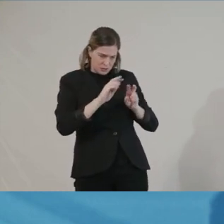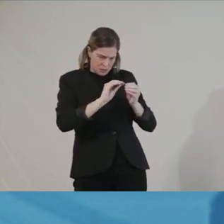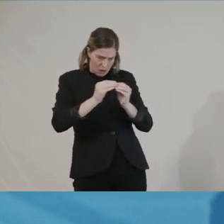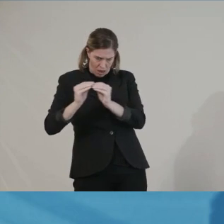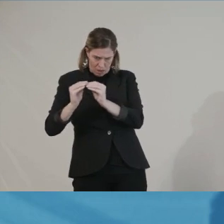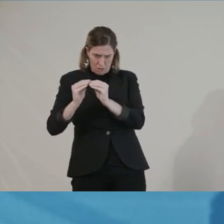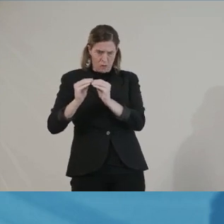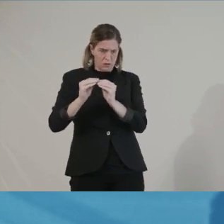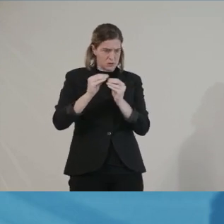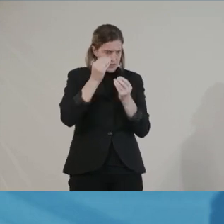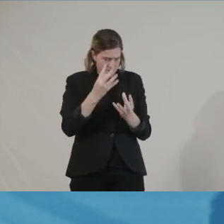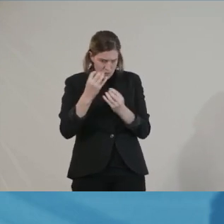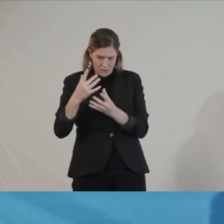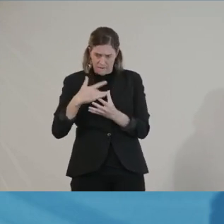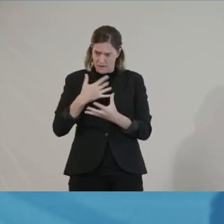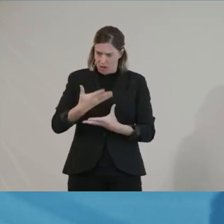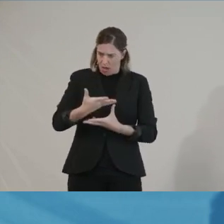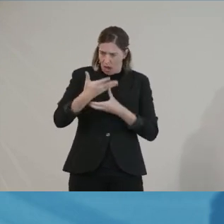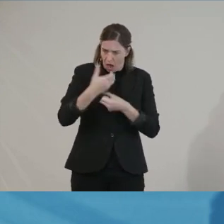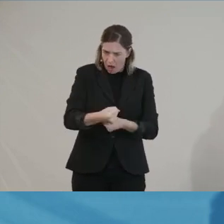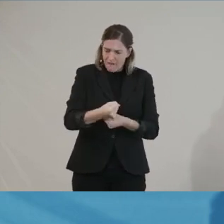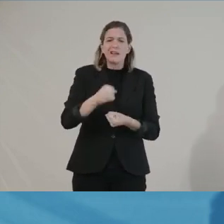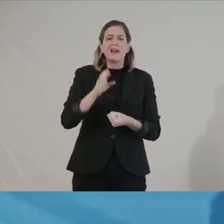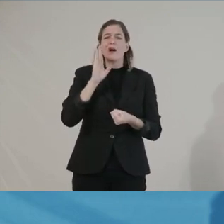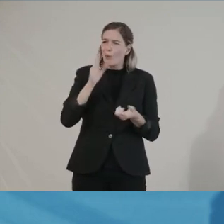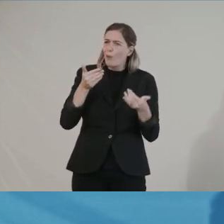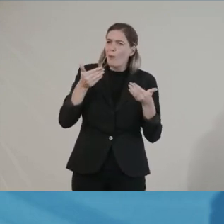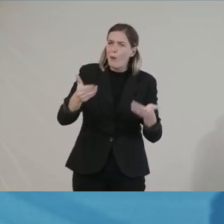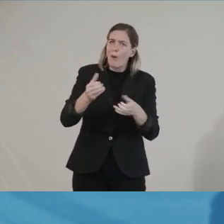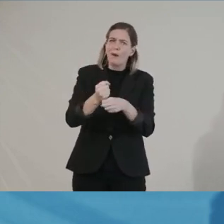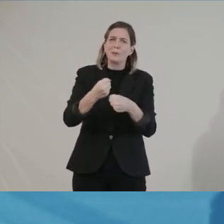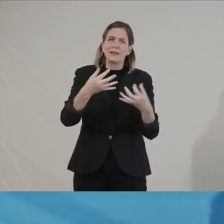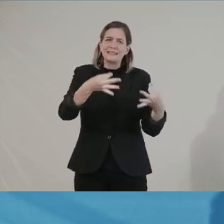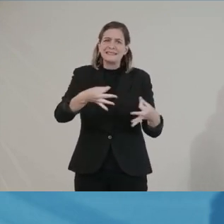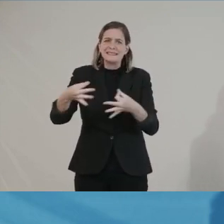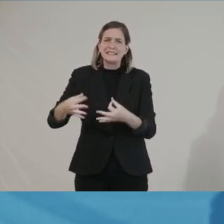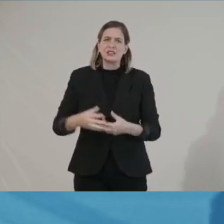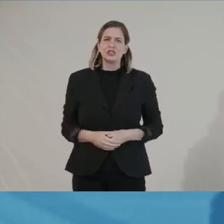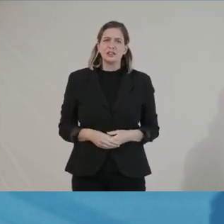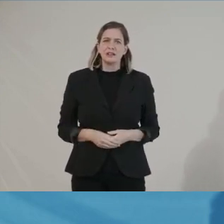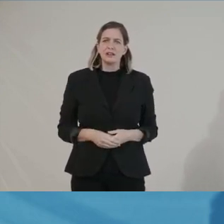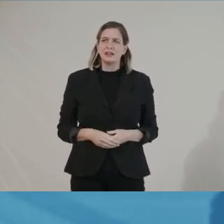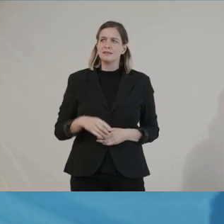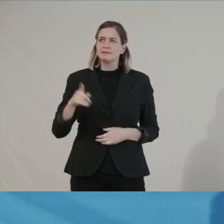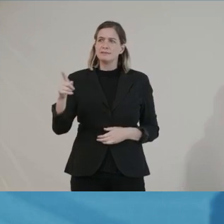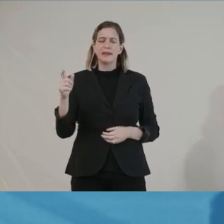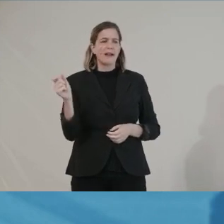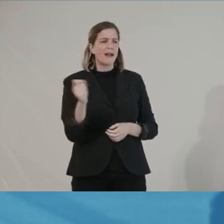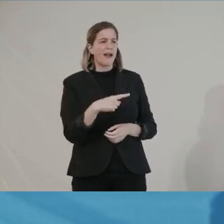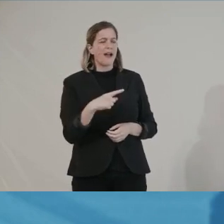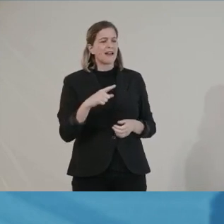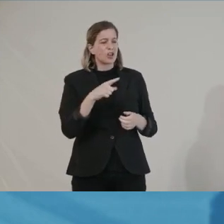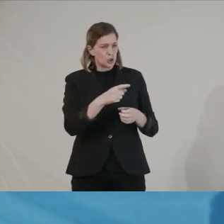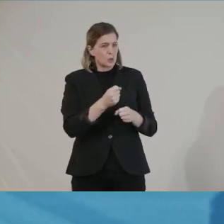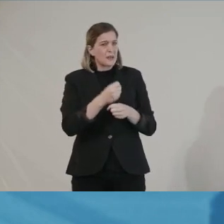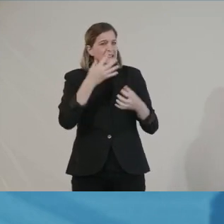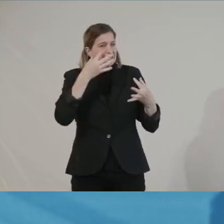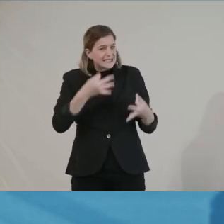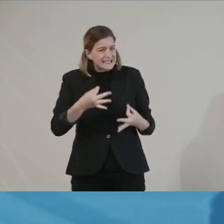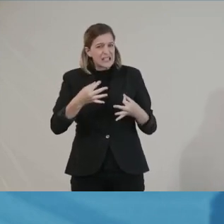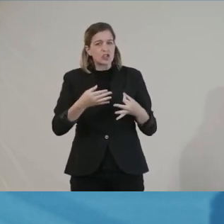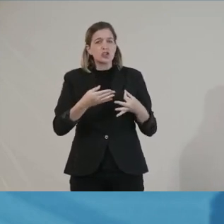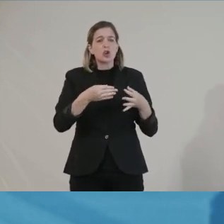make the appropriate decisions. Let me ask the other half of it. How do decisions separately close various businesses at various times?